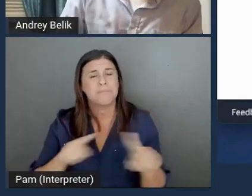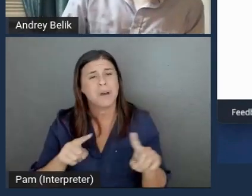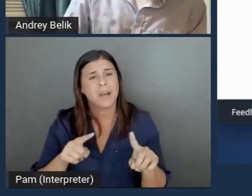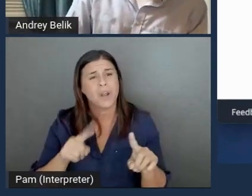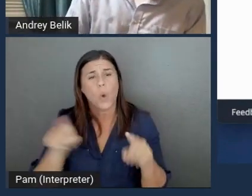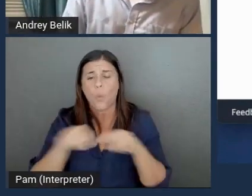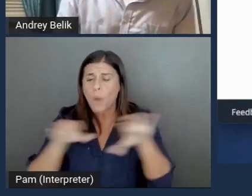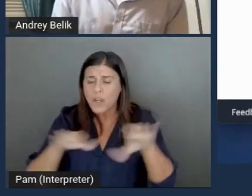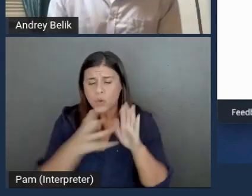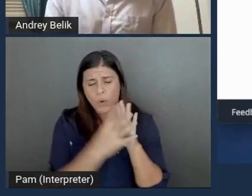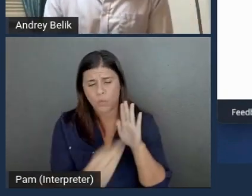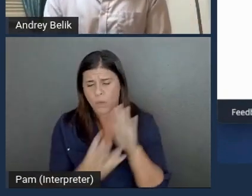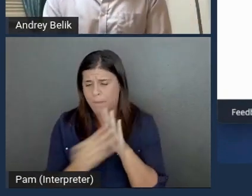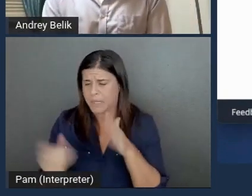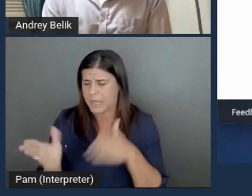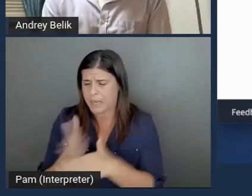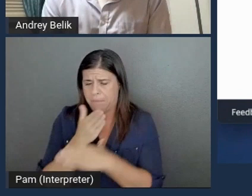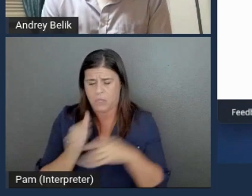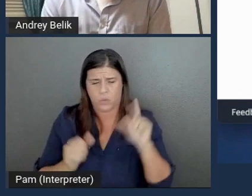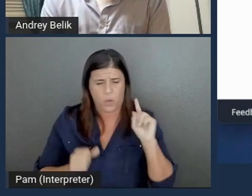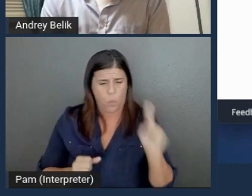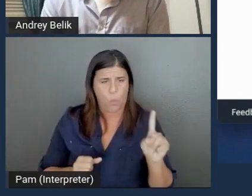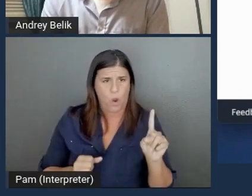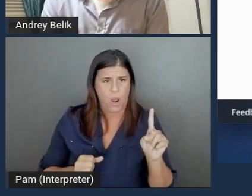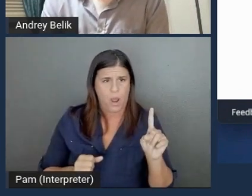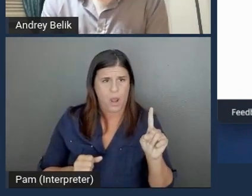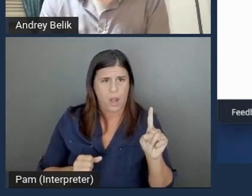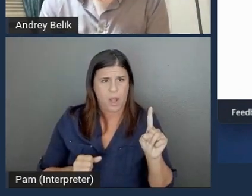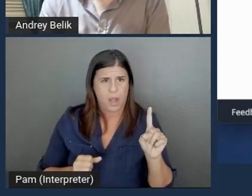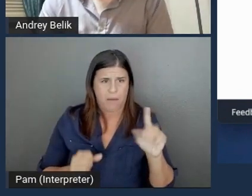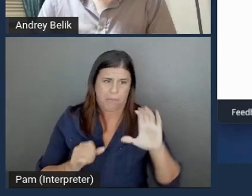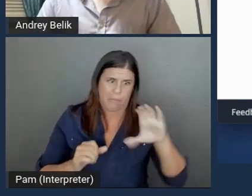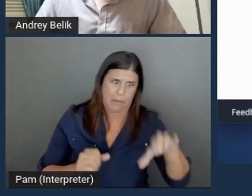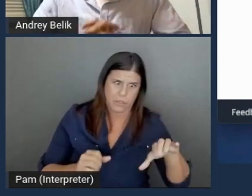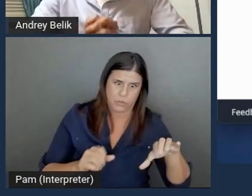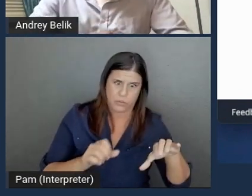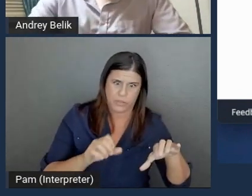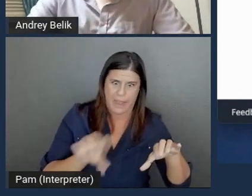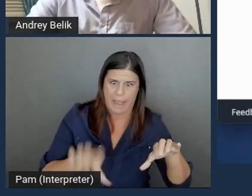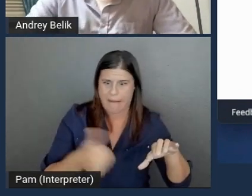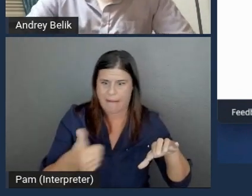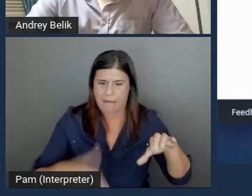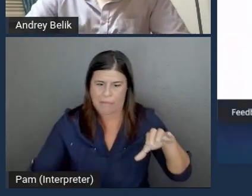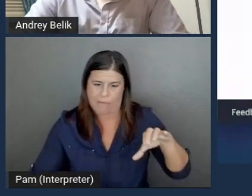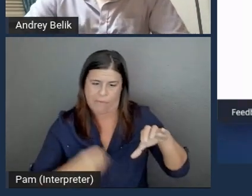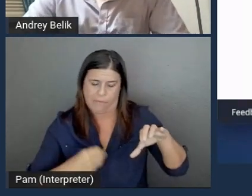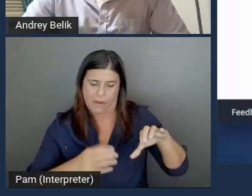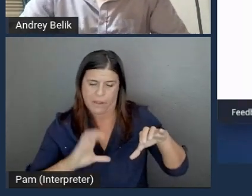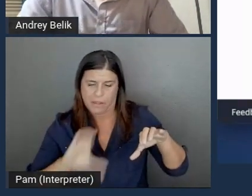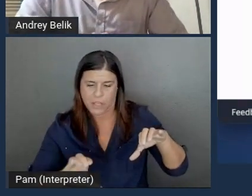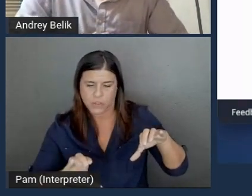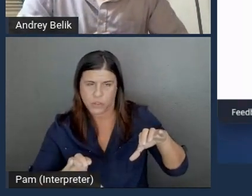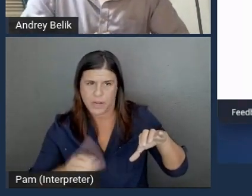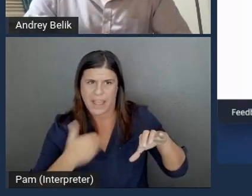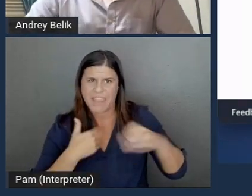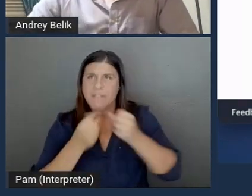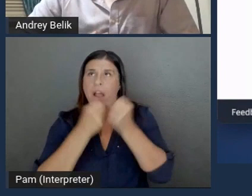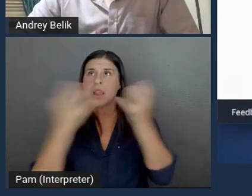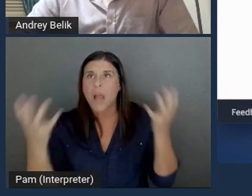doing replicating between one member of the cluster and an additional members of the cluster, and they have a lot of